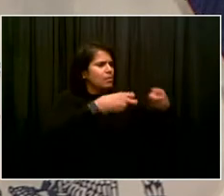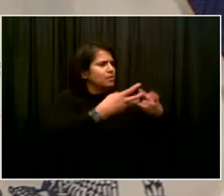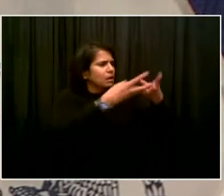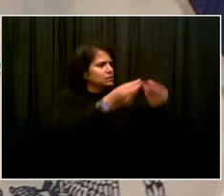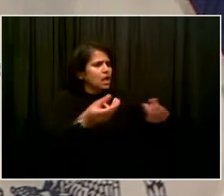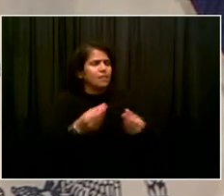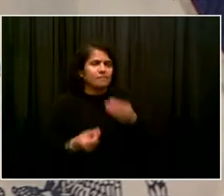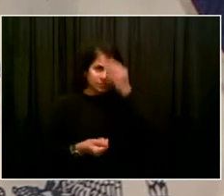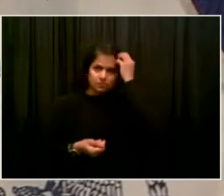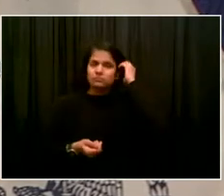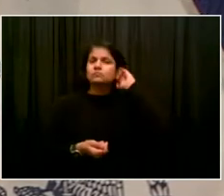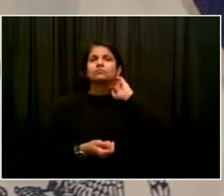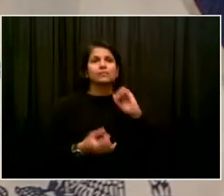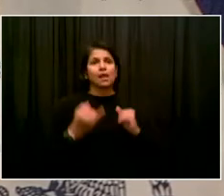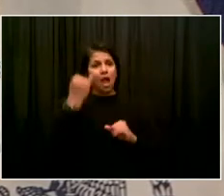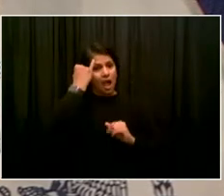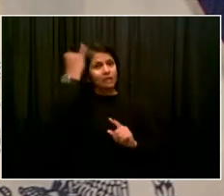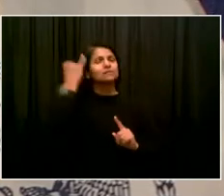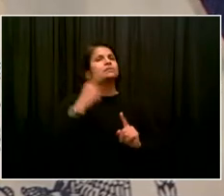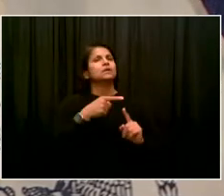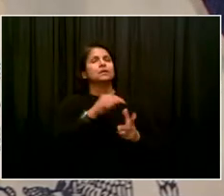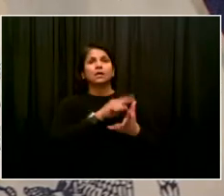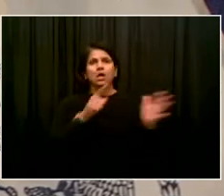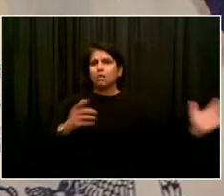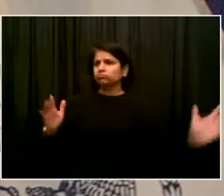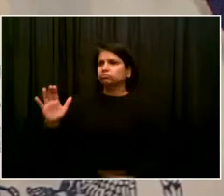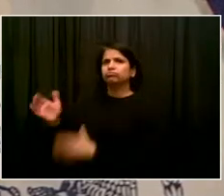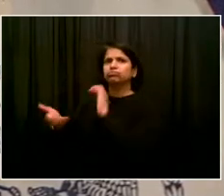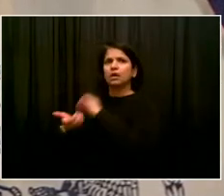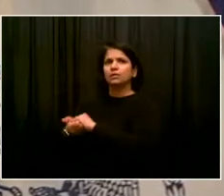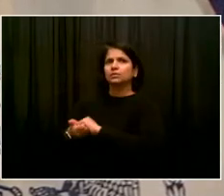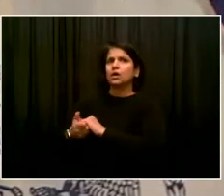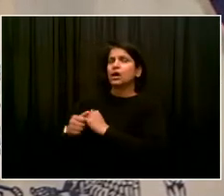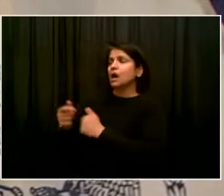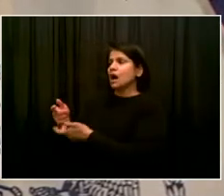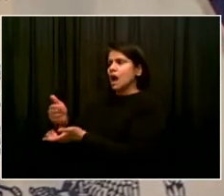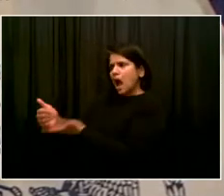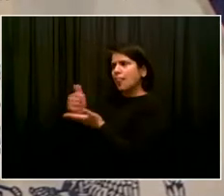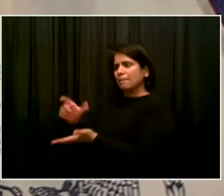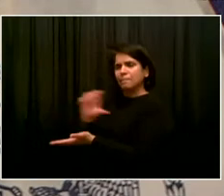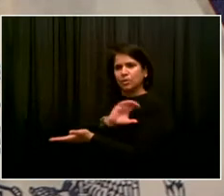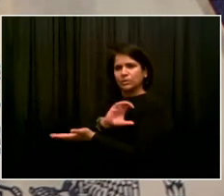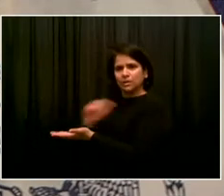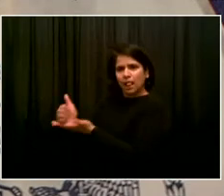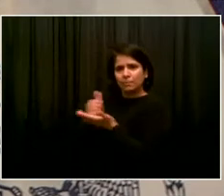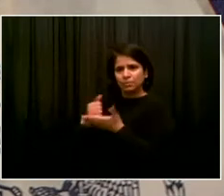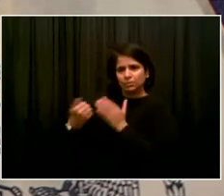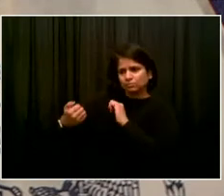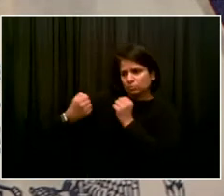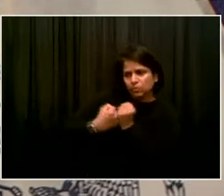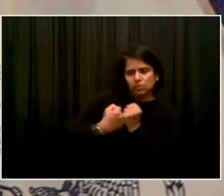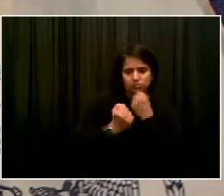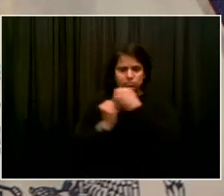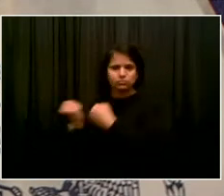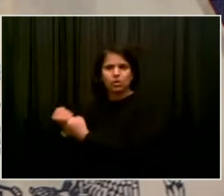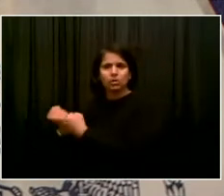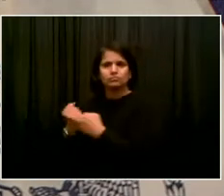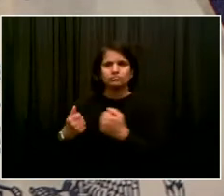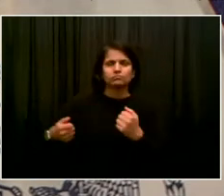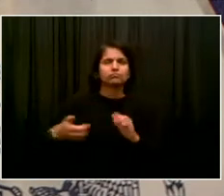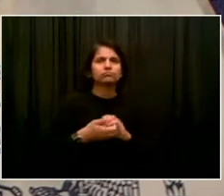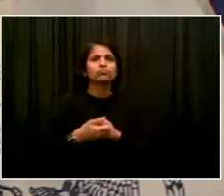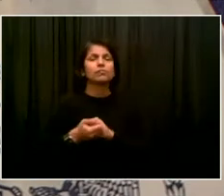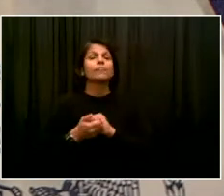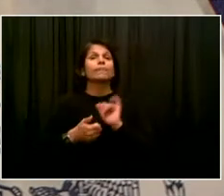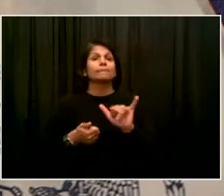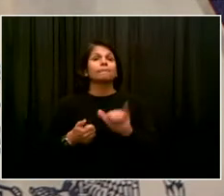and I think New Yorkers have some sense of it, but I really hope this becomes more and more of the discussion in this city. What violence interrupters do